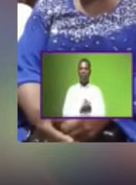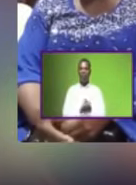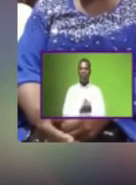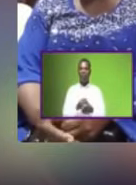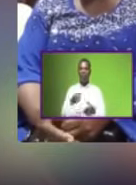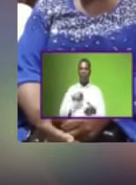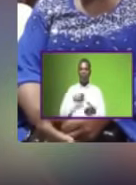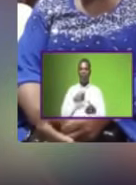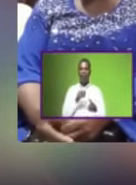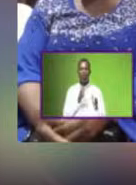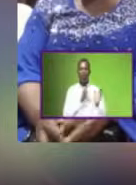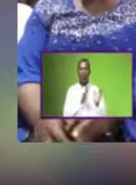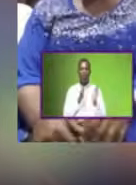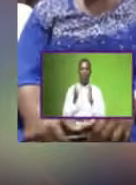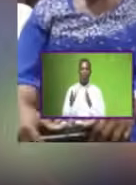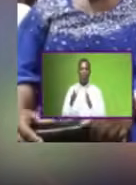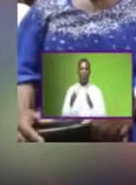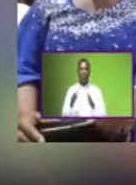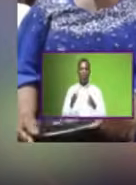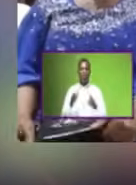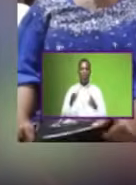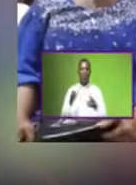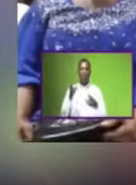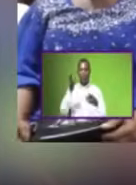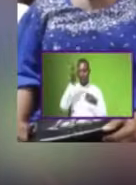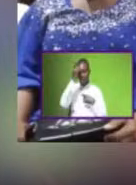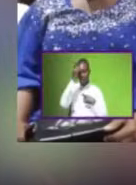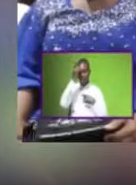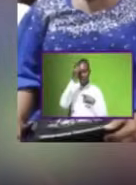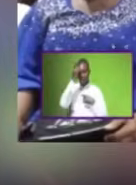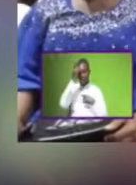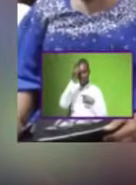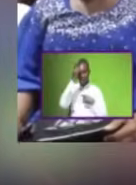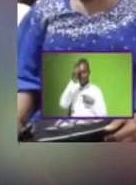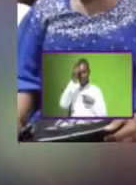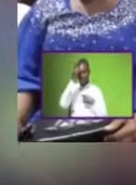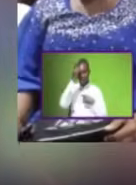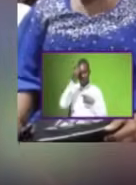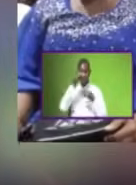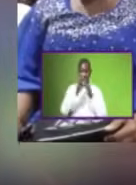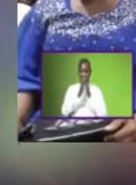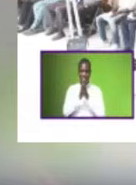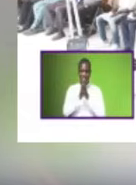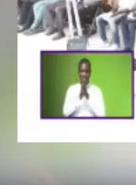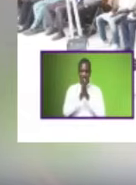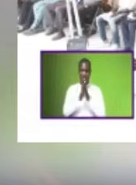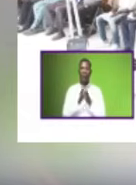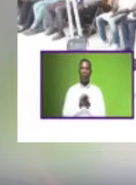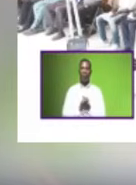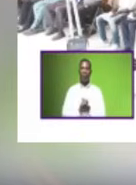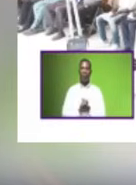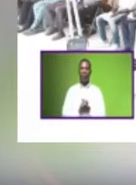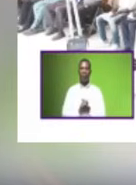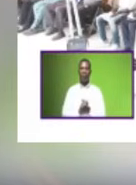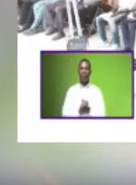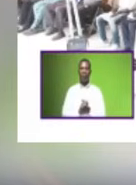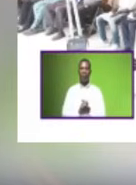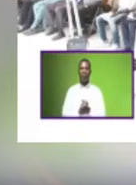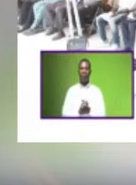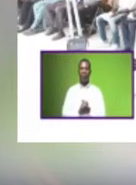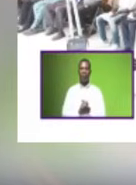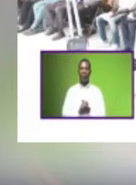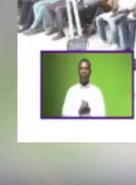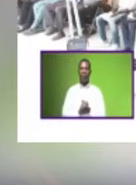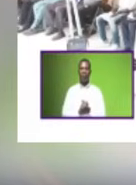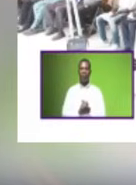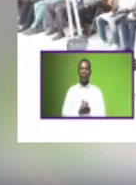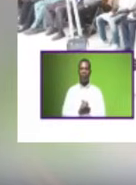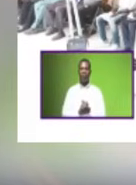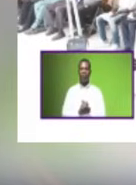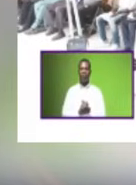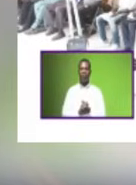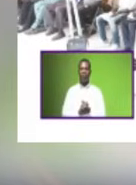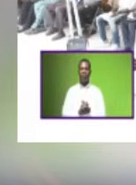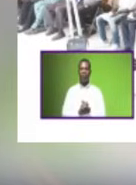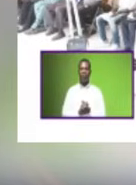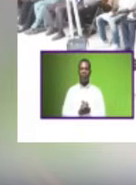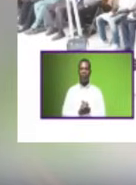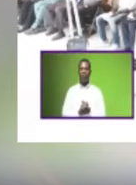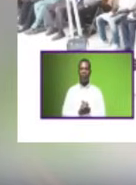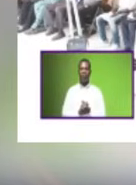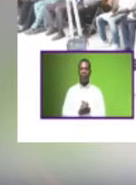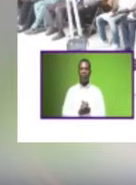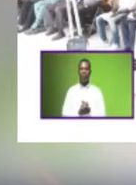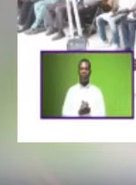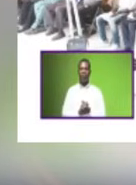Hallelujah. I am going to invent healing, prayers for healing. 3 days